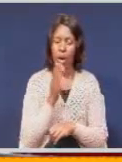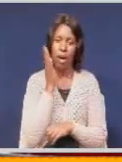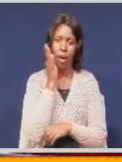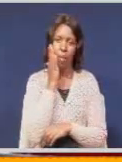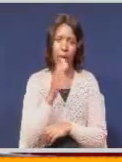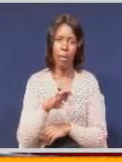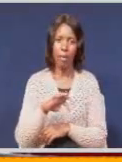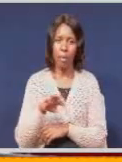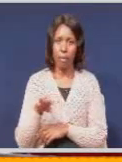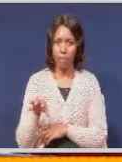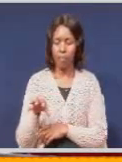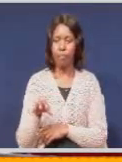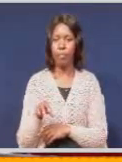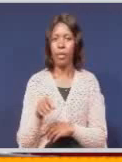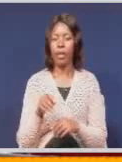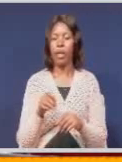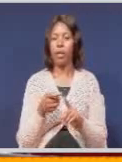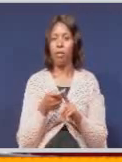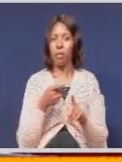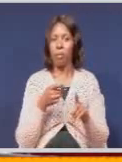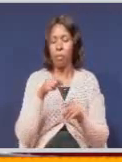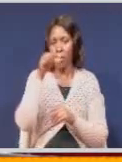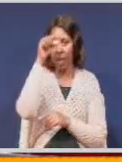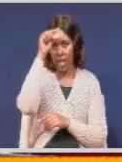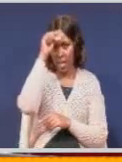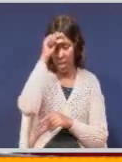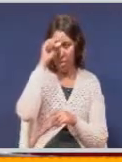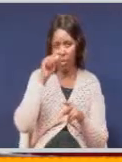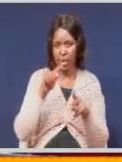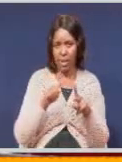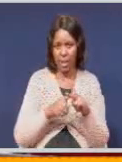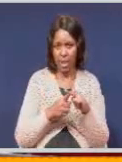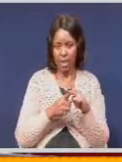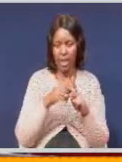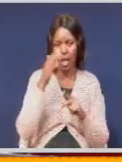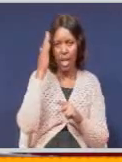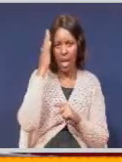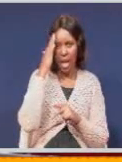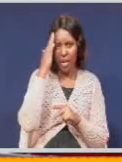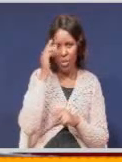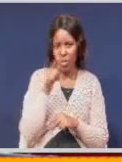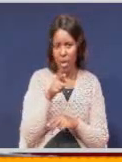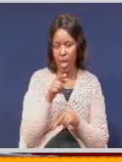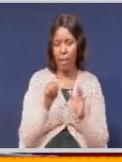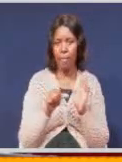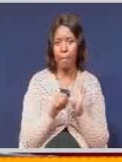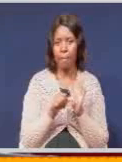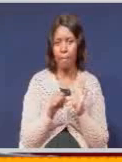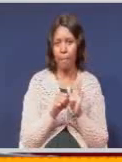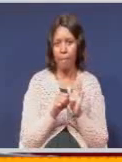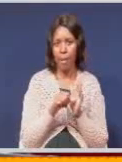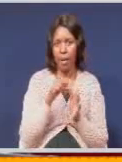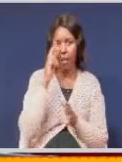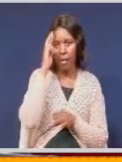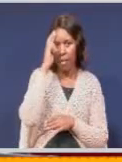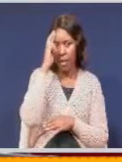And so from the onset of the government, I knew all is not well. The reason as to